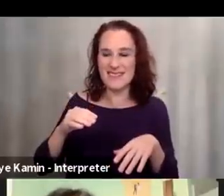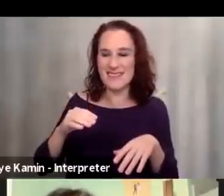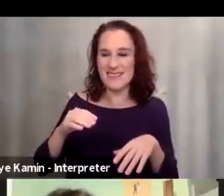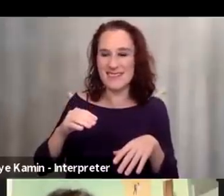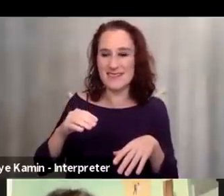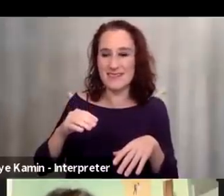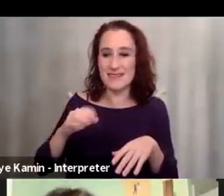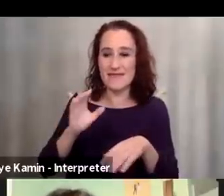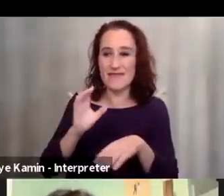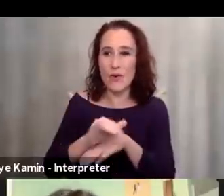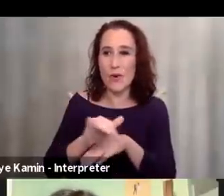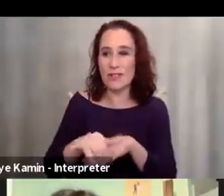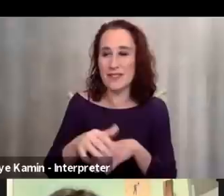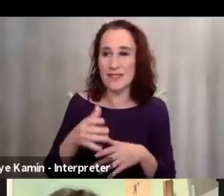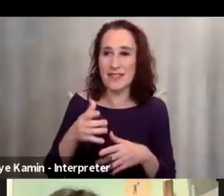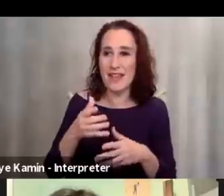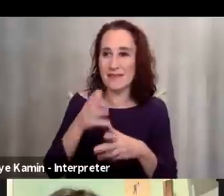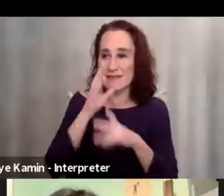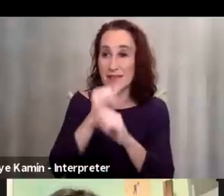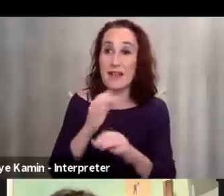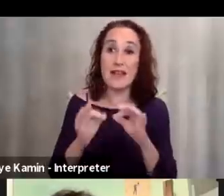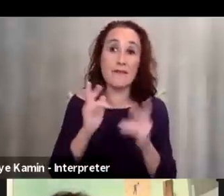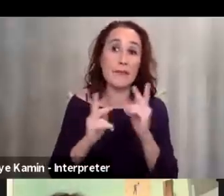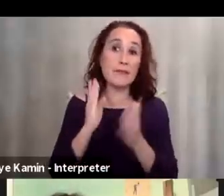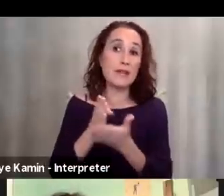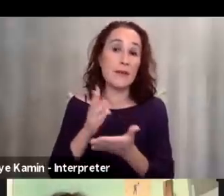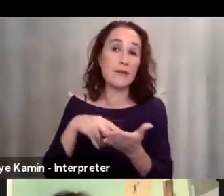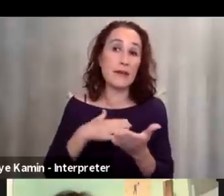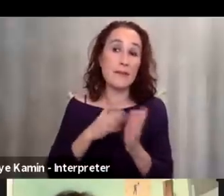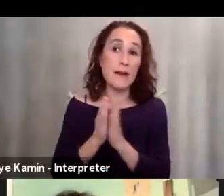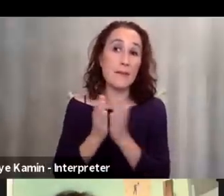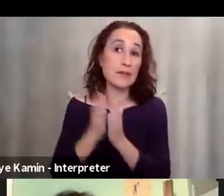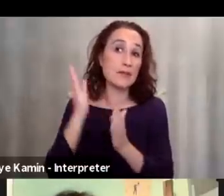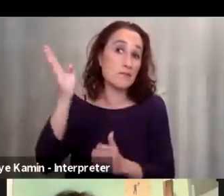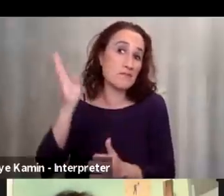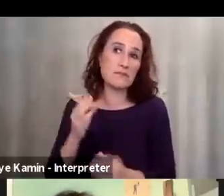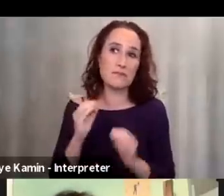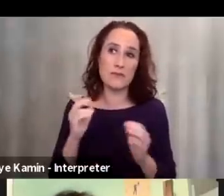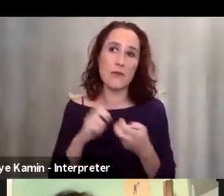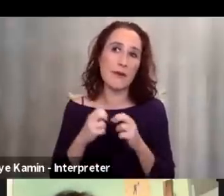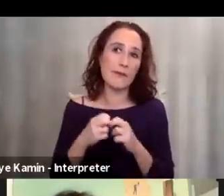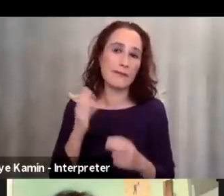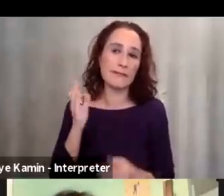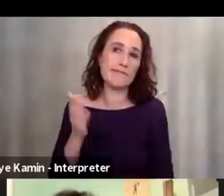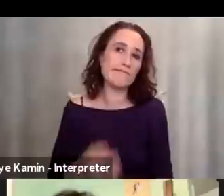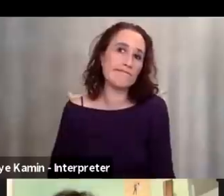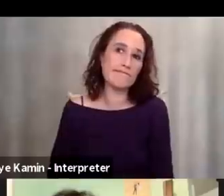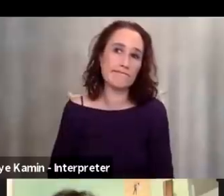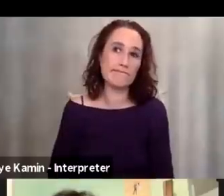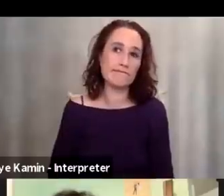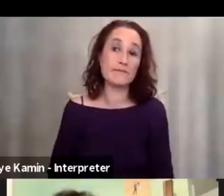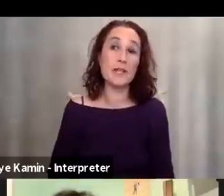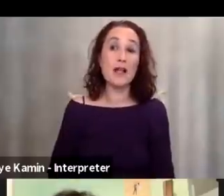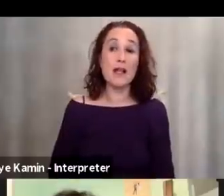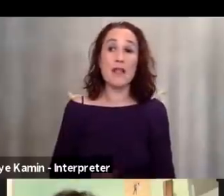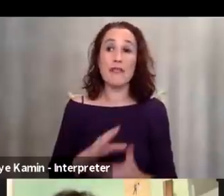I mean, if people stopped reading my books in the future, I would not have a problem with it at all, because I feel like the stories